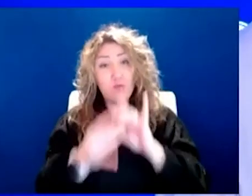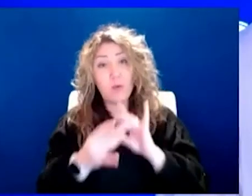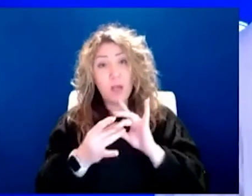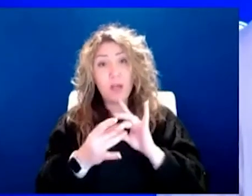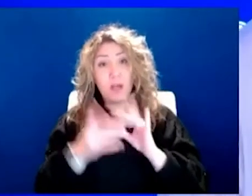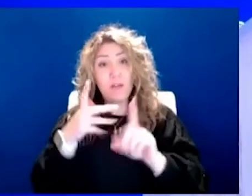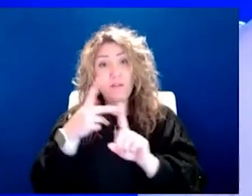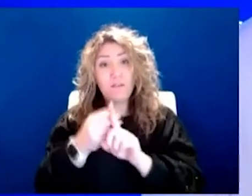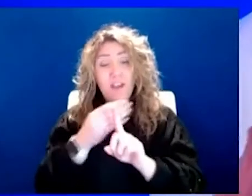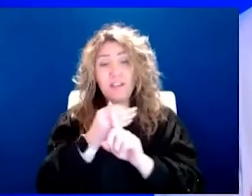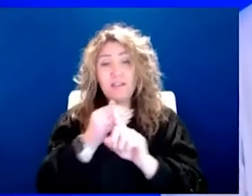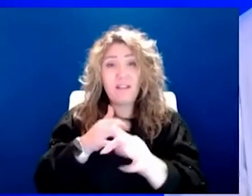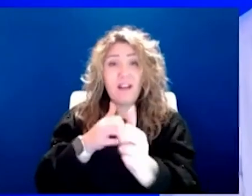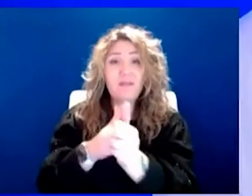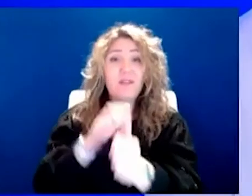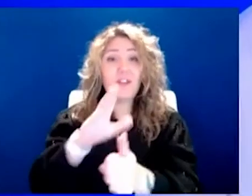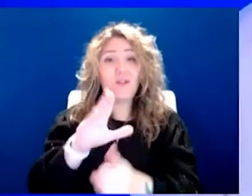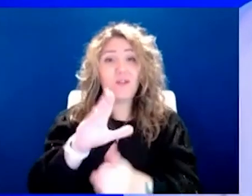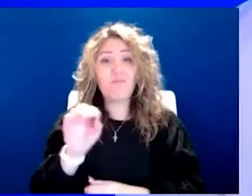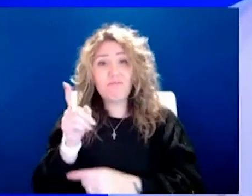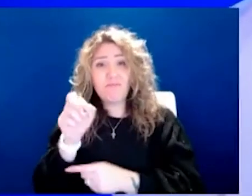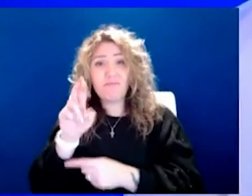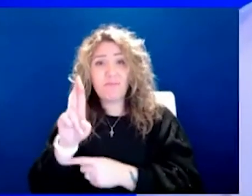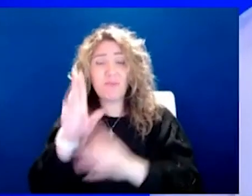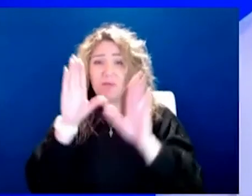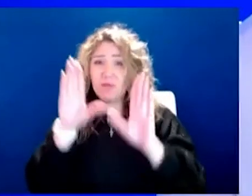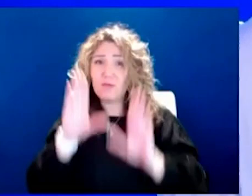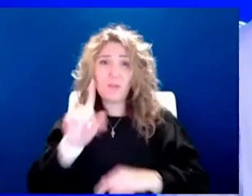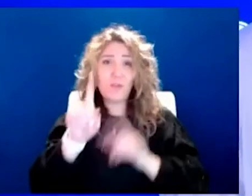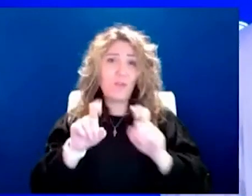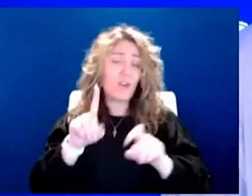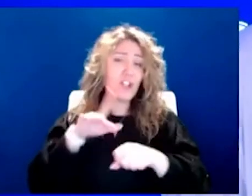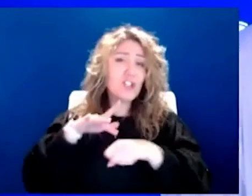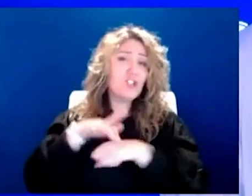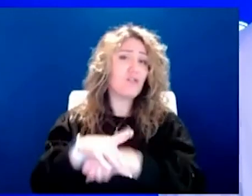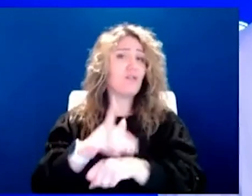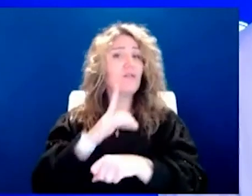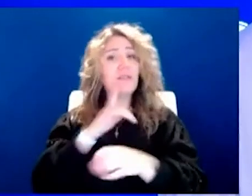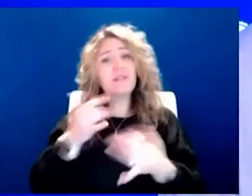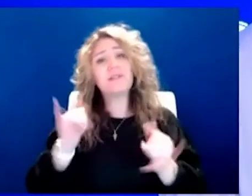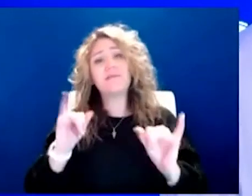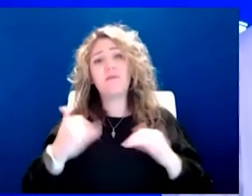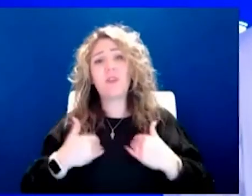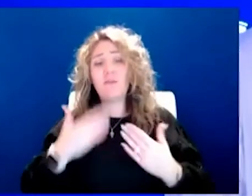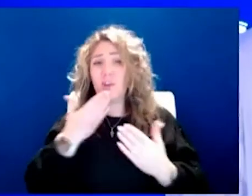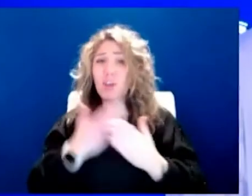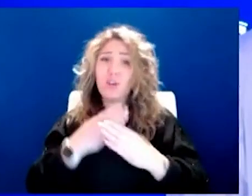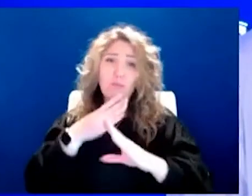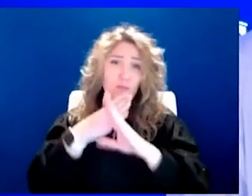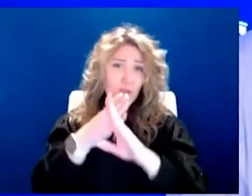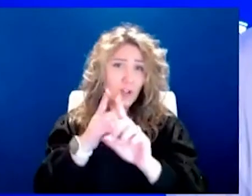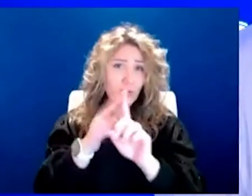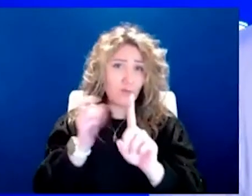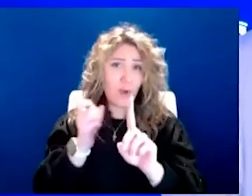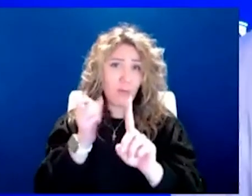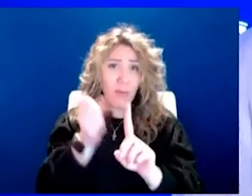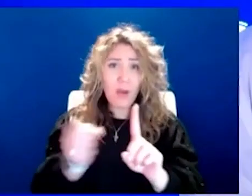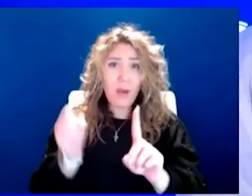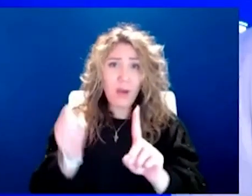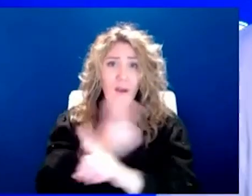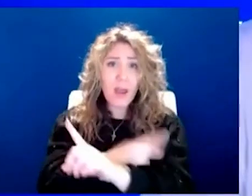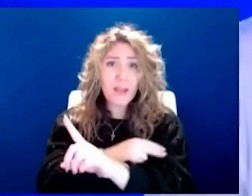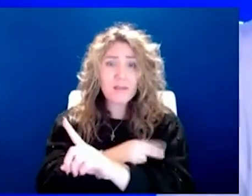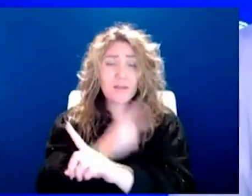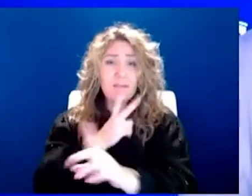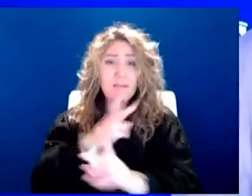up to date with your booster. Great question earlier. You are still going to have very good protection from hospitalization, severe disease, and death